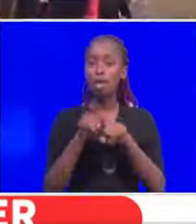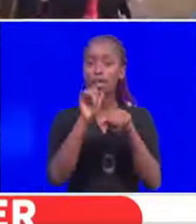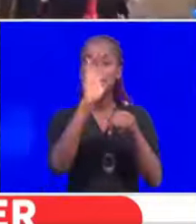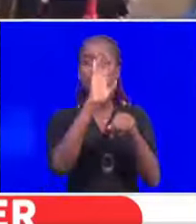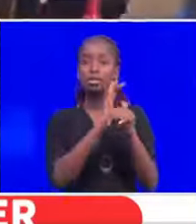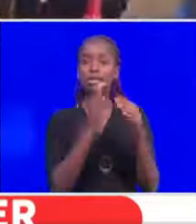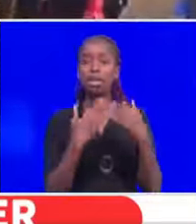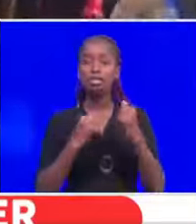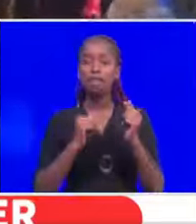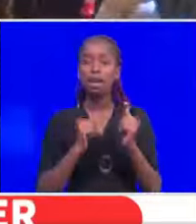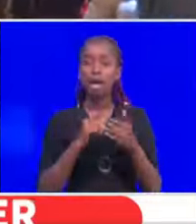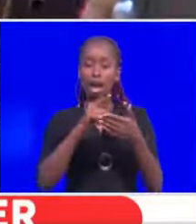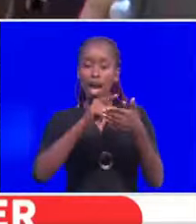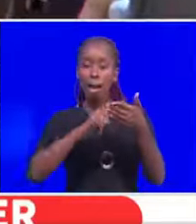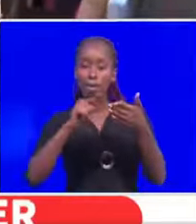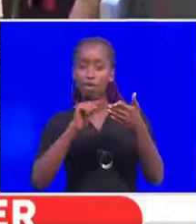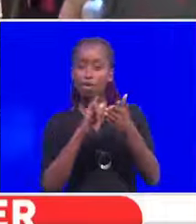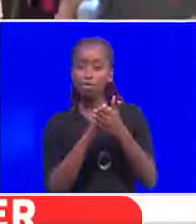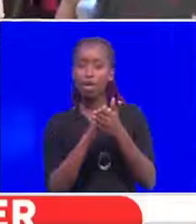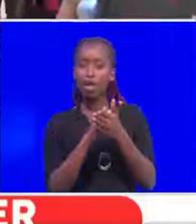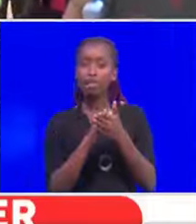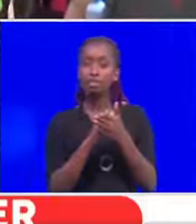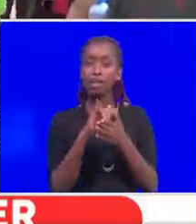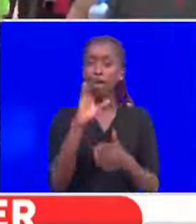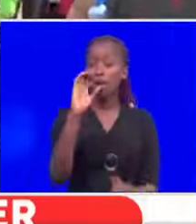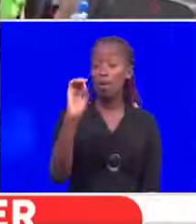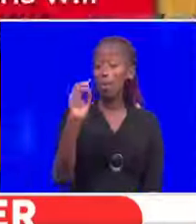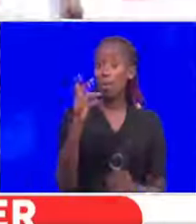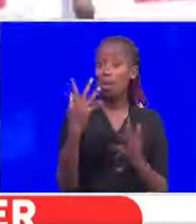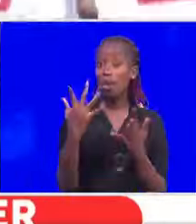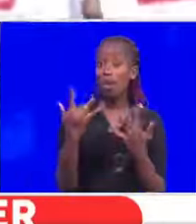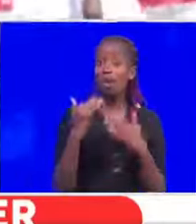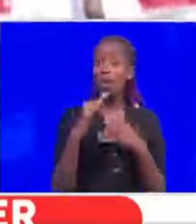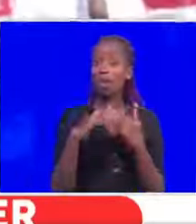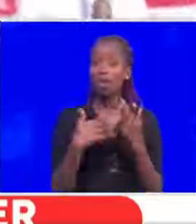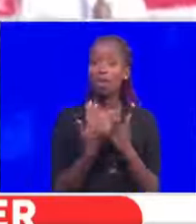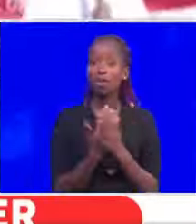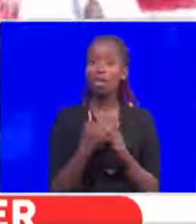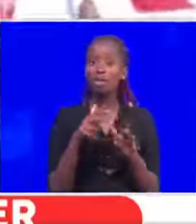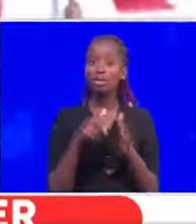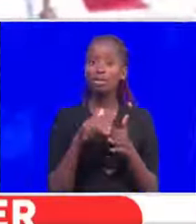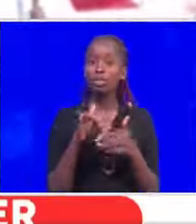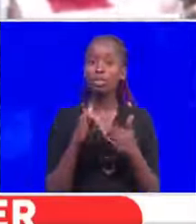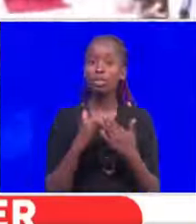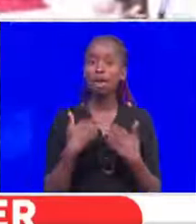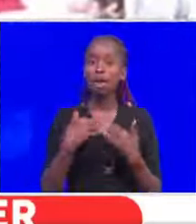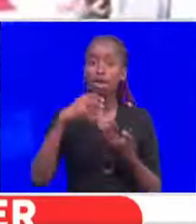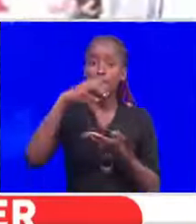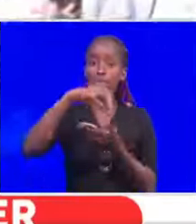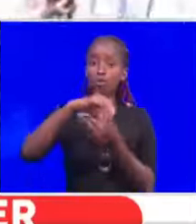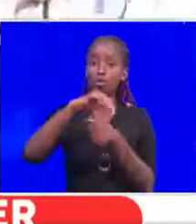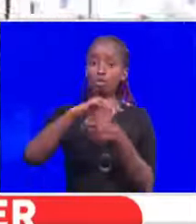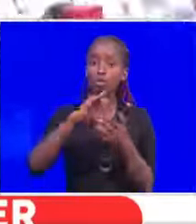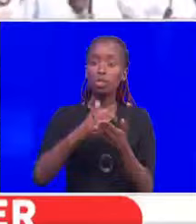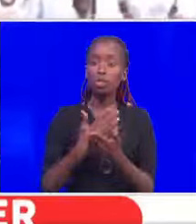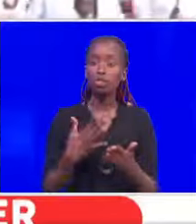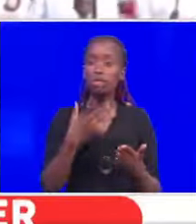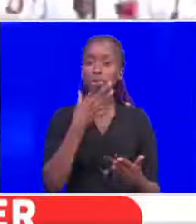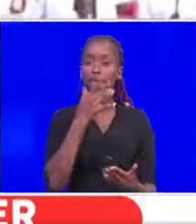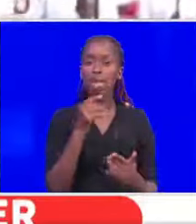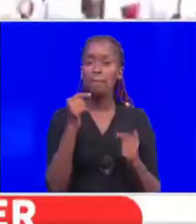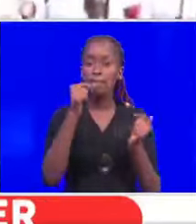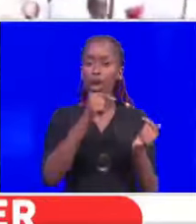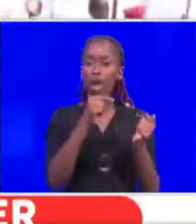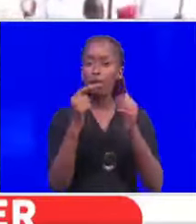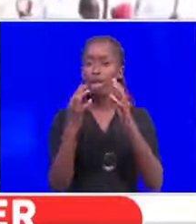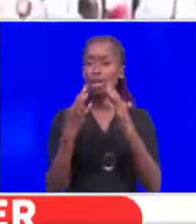disapproves of homosexual unions. The Archbishop's stance is in contrast to the Pope's more controversial position on the matter. Anyolo argues that if priests were to